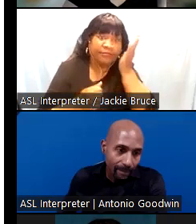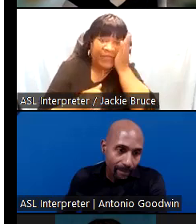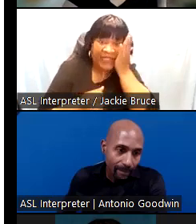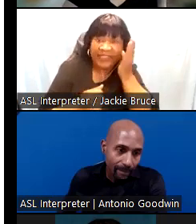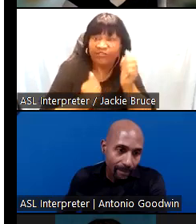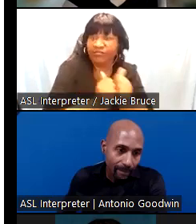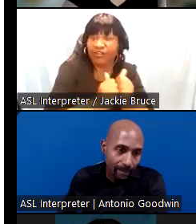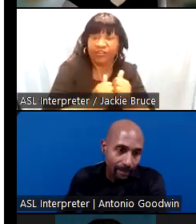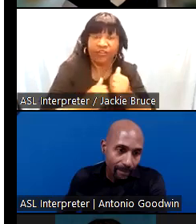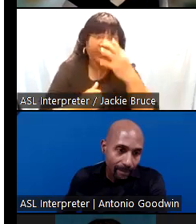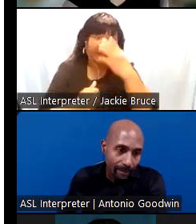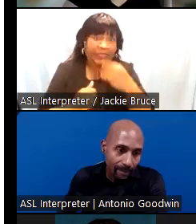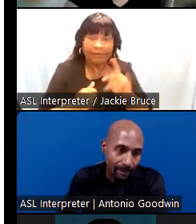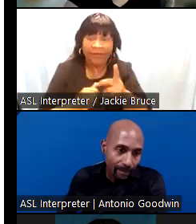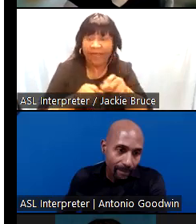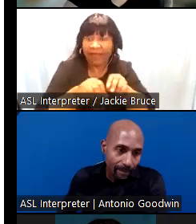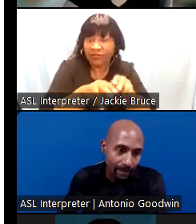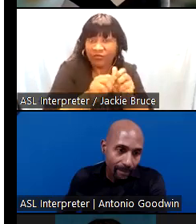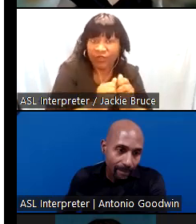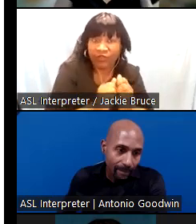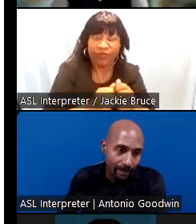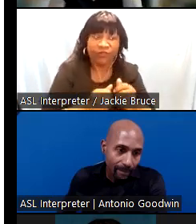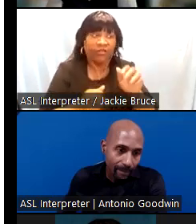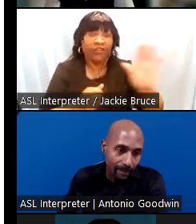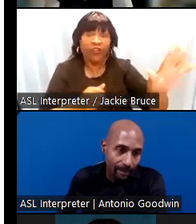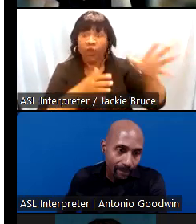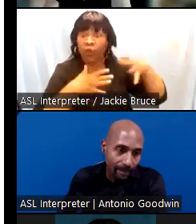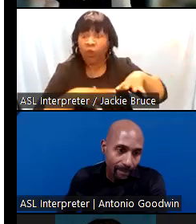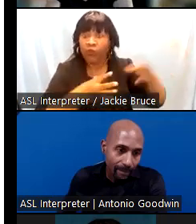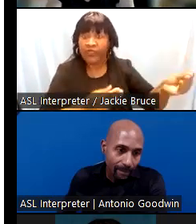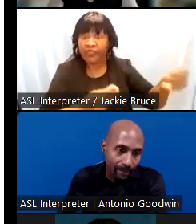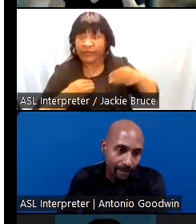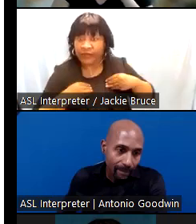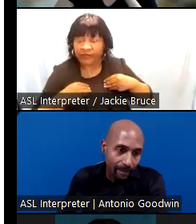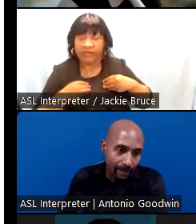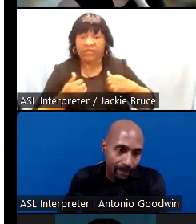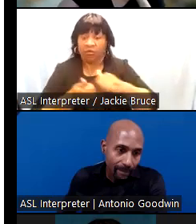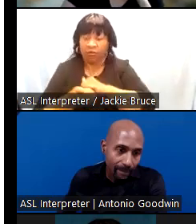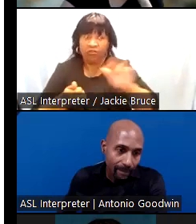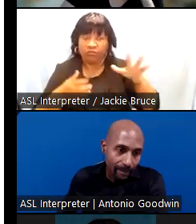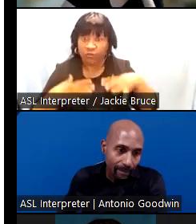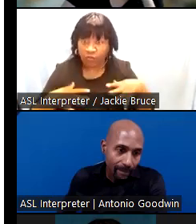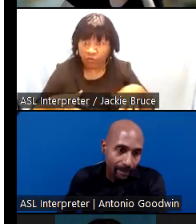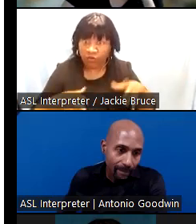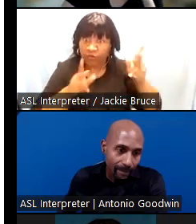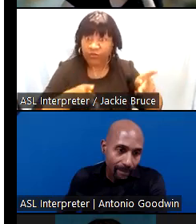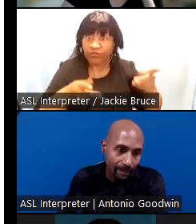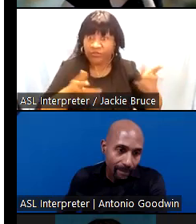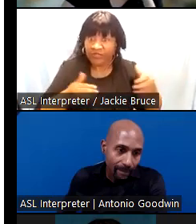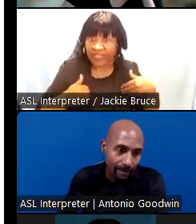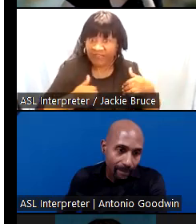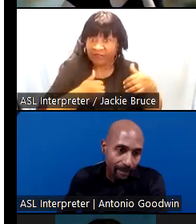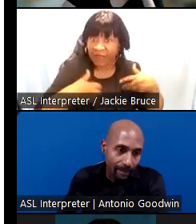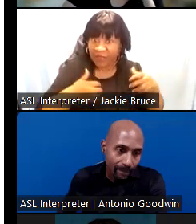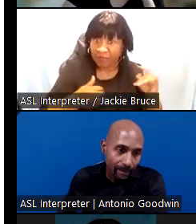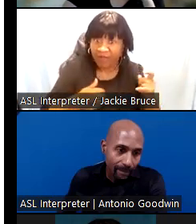bed, sleeping bag, wearing their clothing, doing their laundry. We want to take care of people, but we